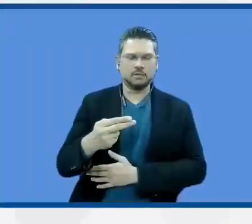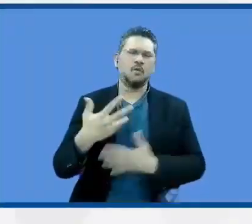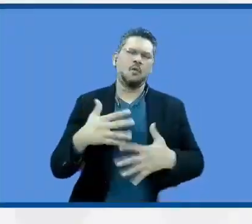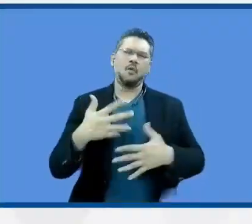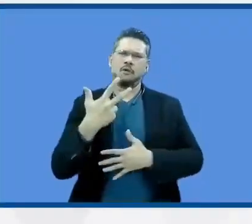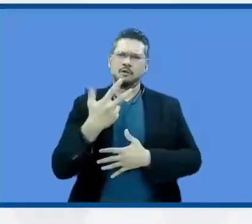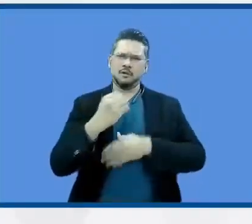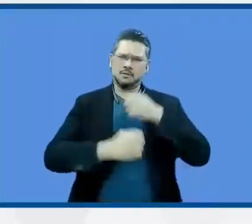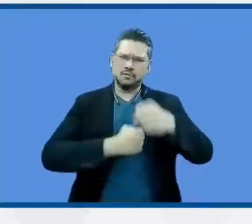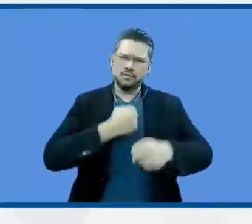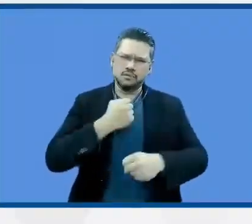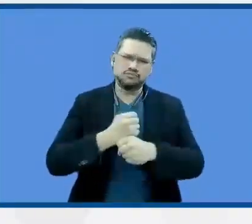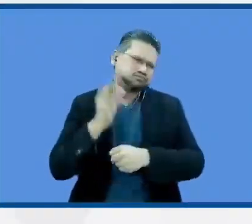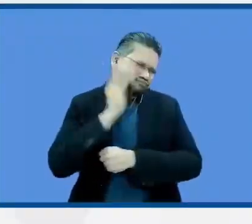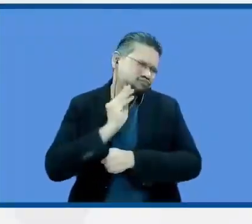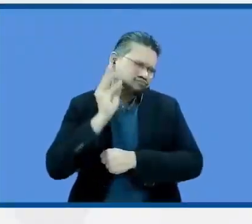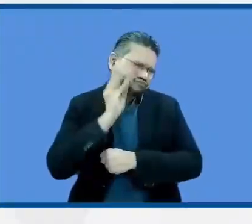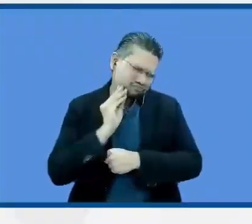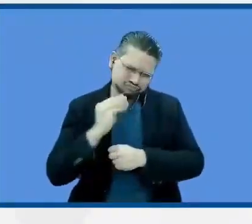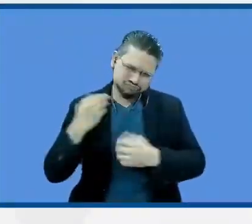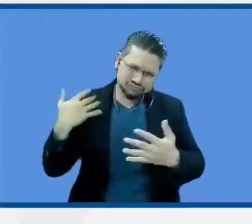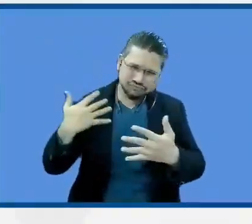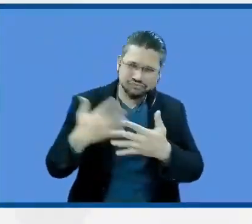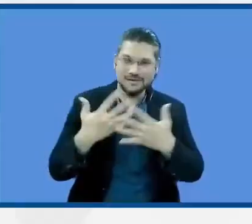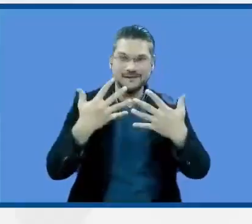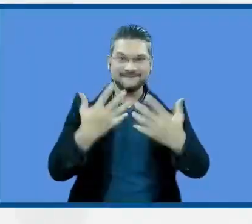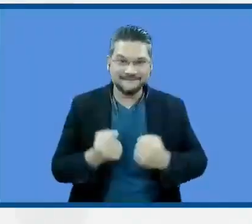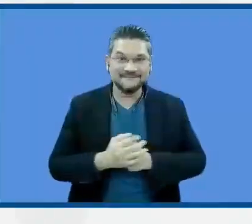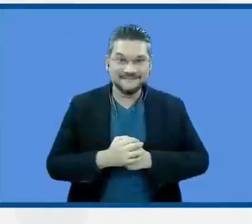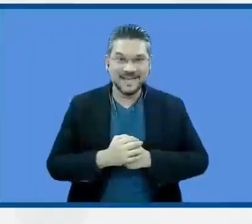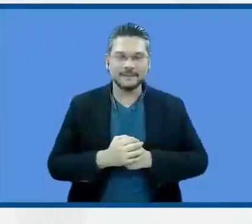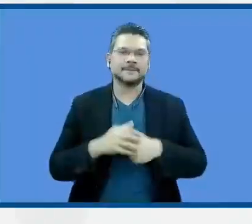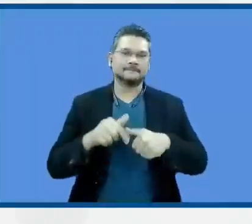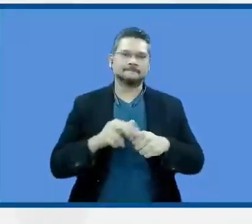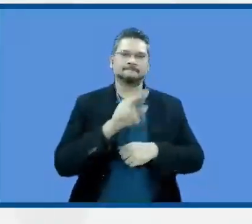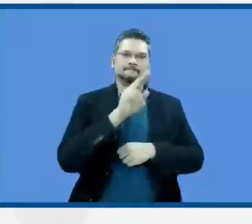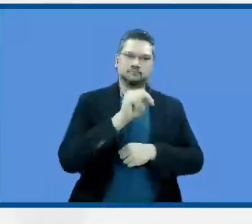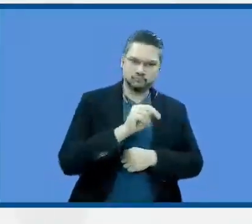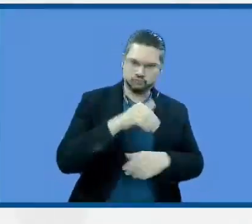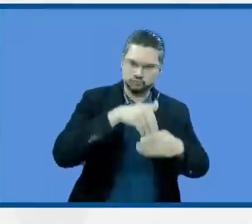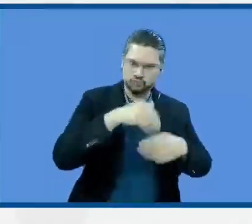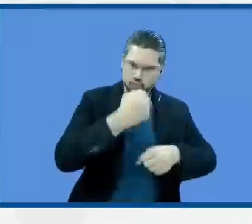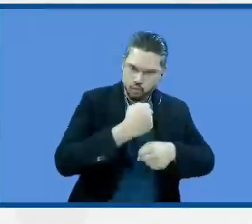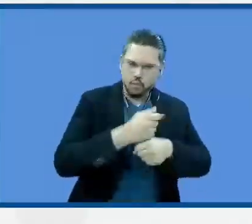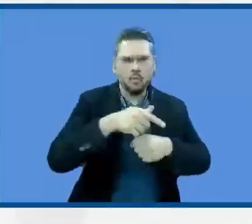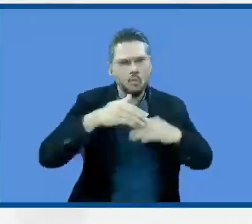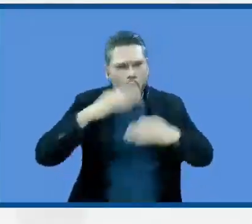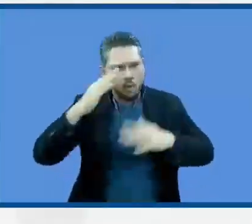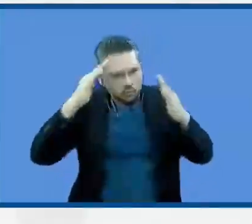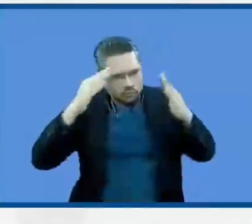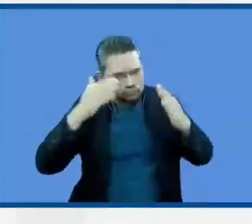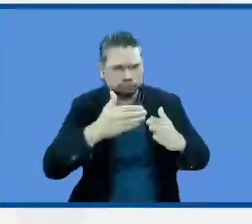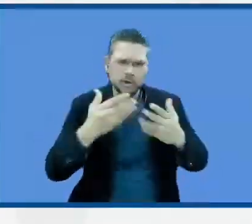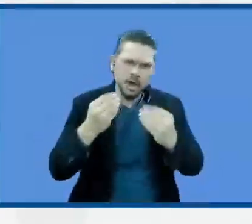civil society and the academic world, the private sector, and the United Nations, focusing on sustainable